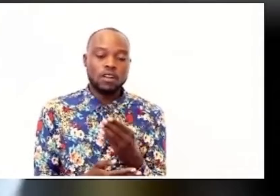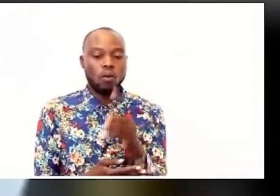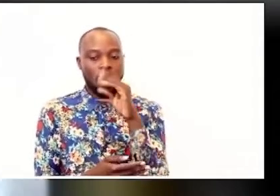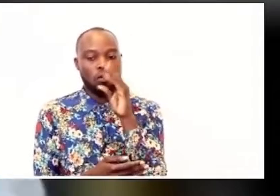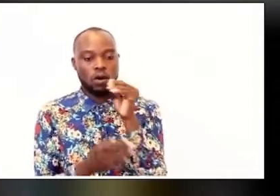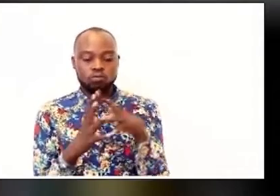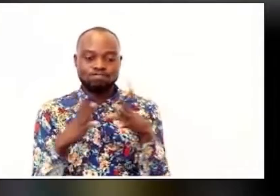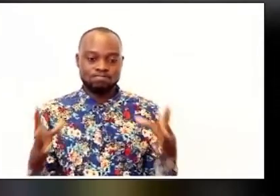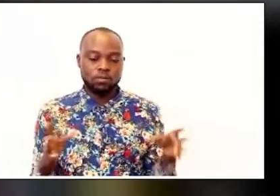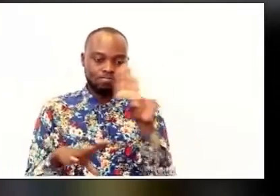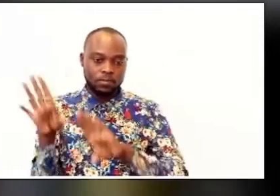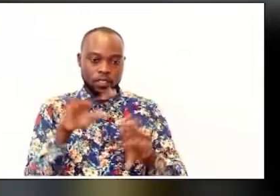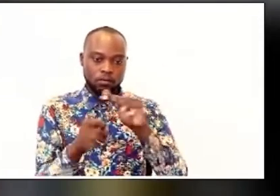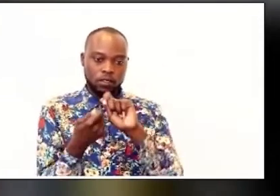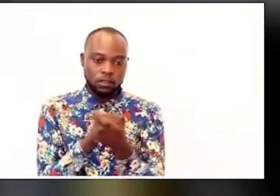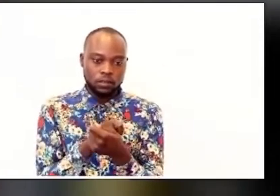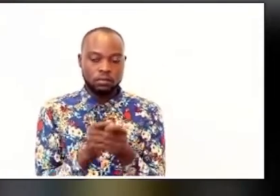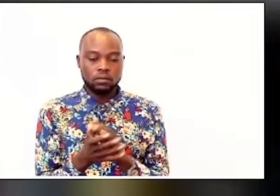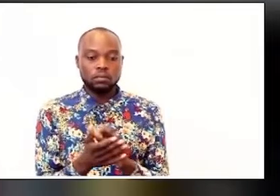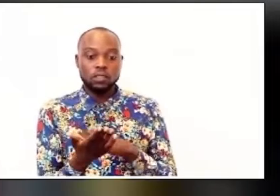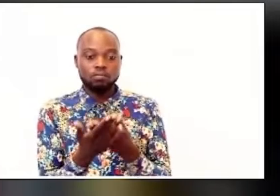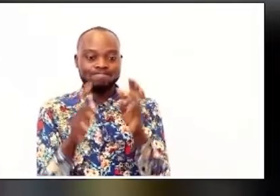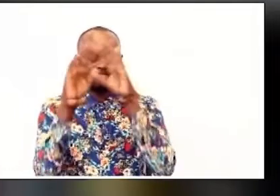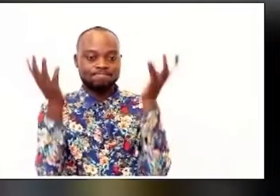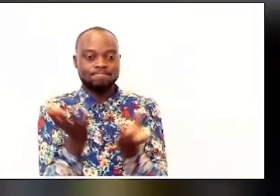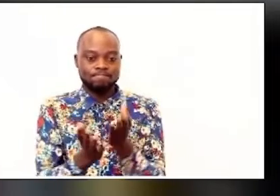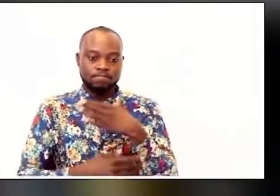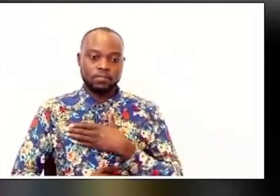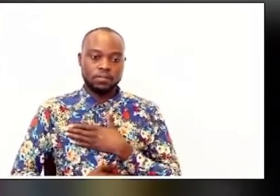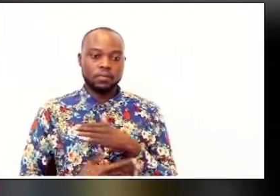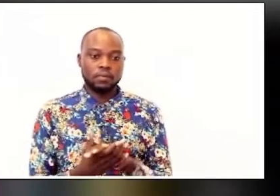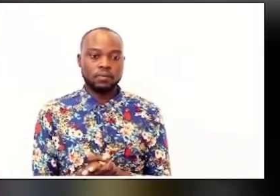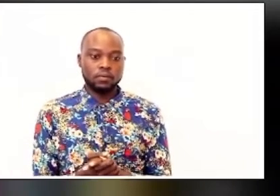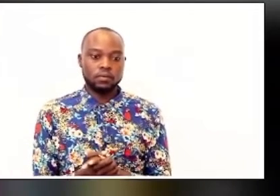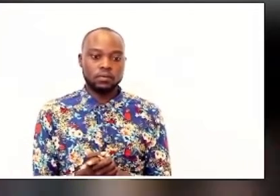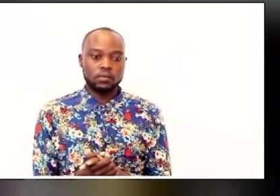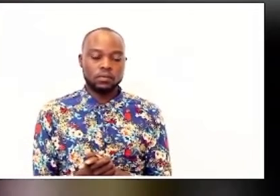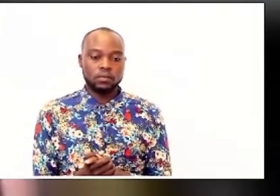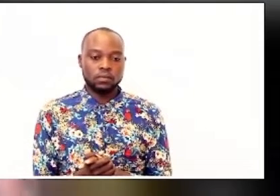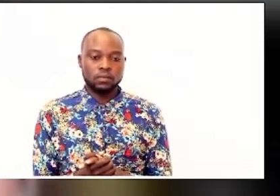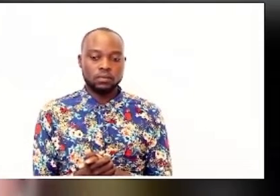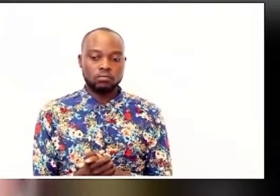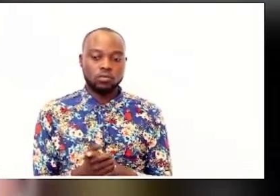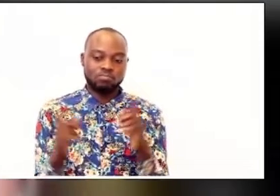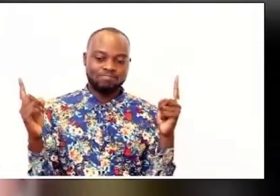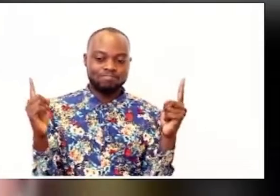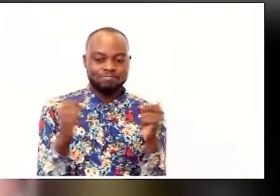change because our continent is actually faced by so